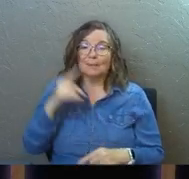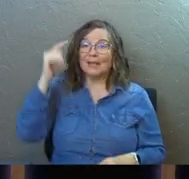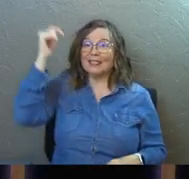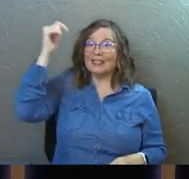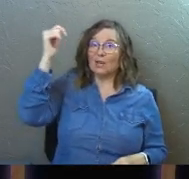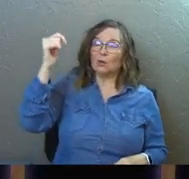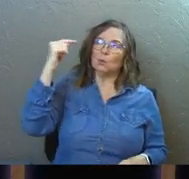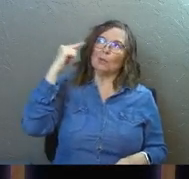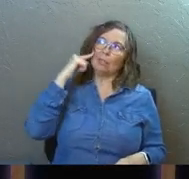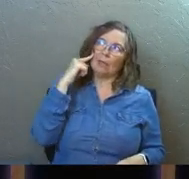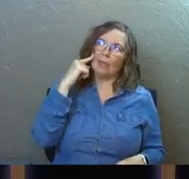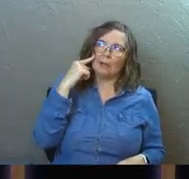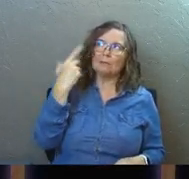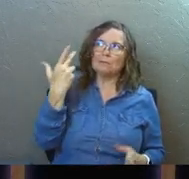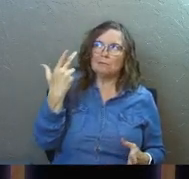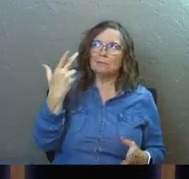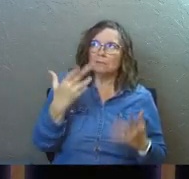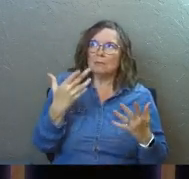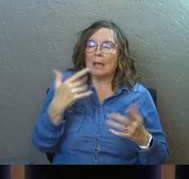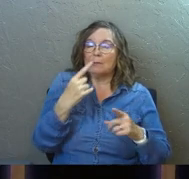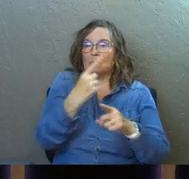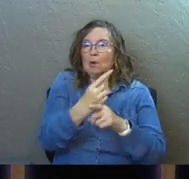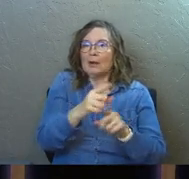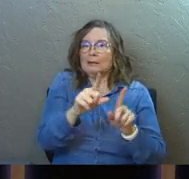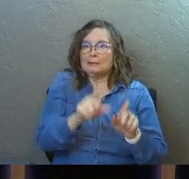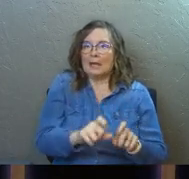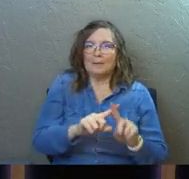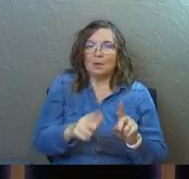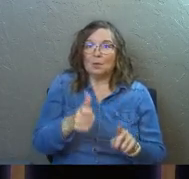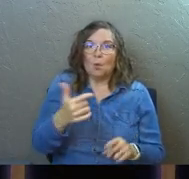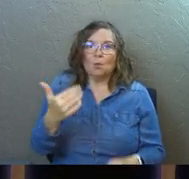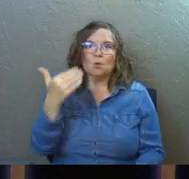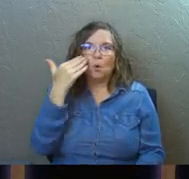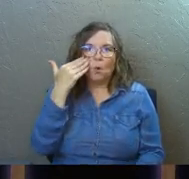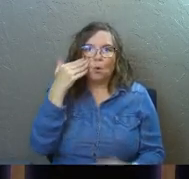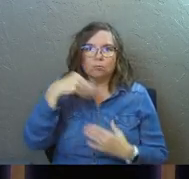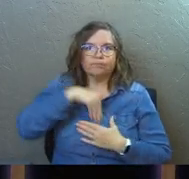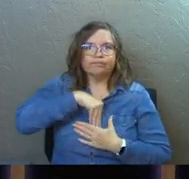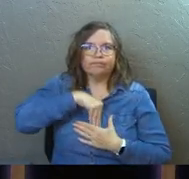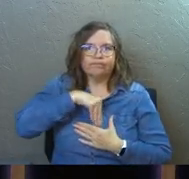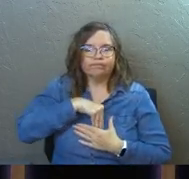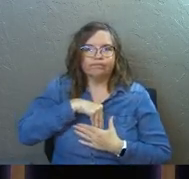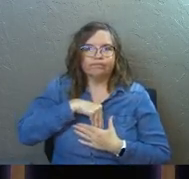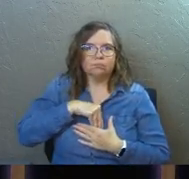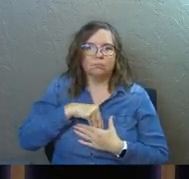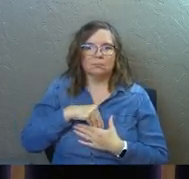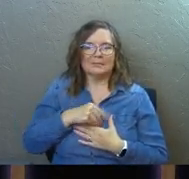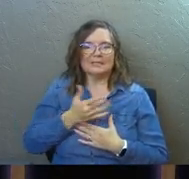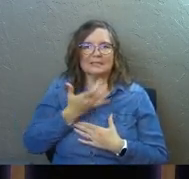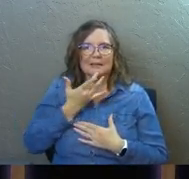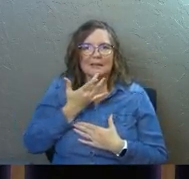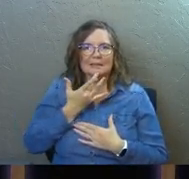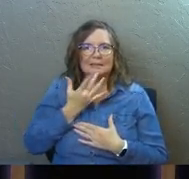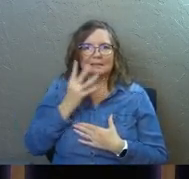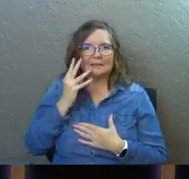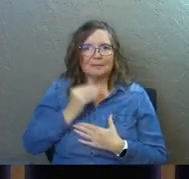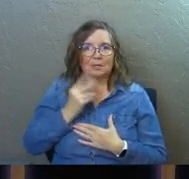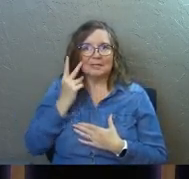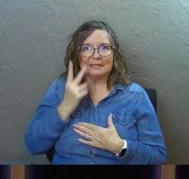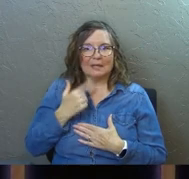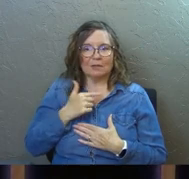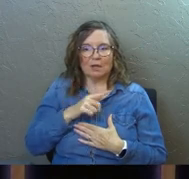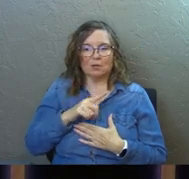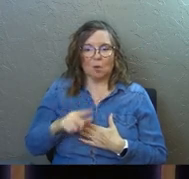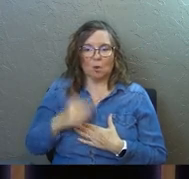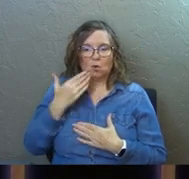theory to you, and you can read that in a book and maybe get it right on a test, but you won't know it. Taste and see that the Lord is good. When Linda and I